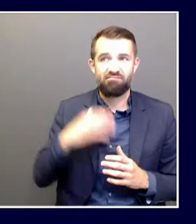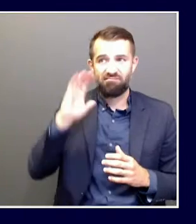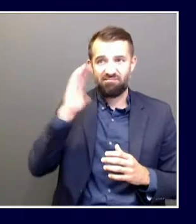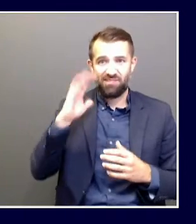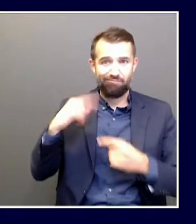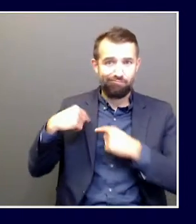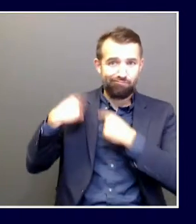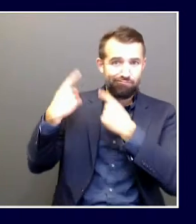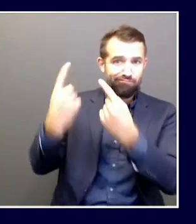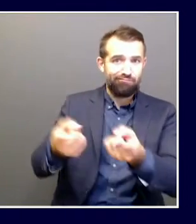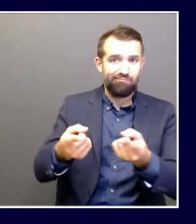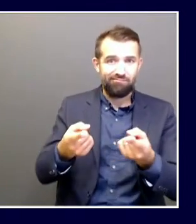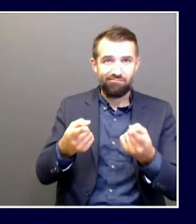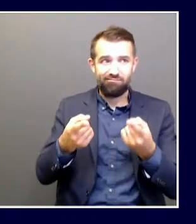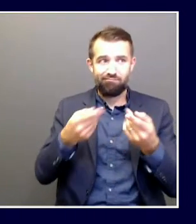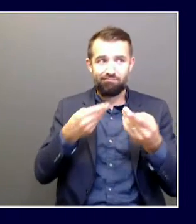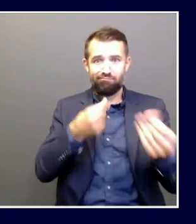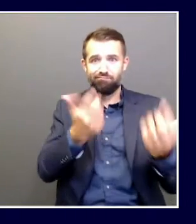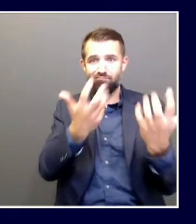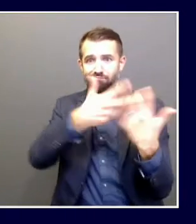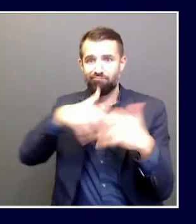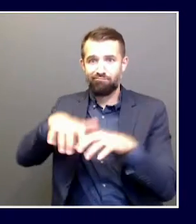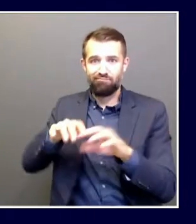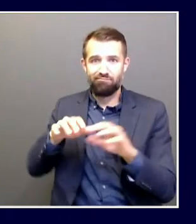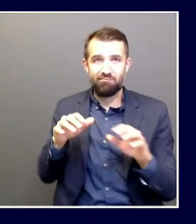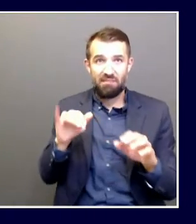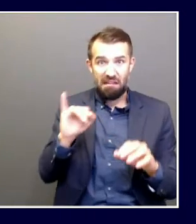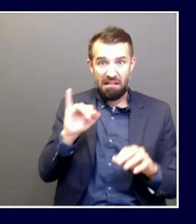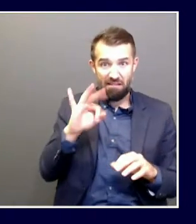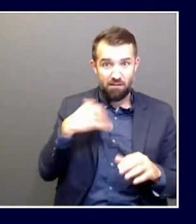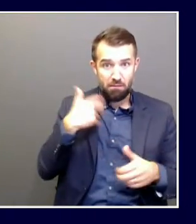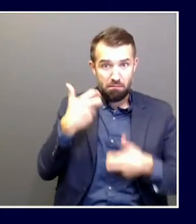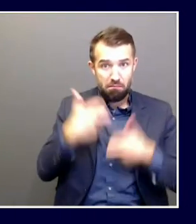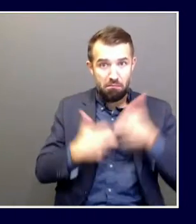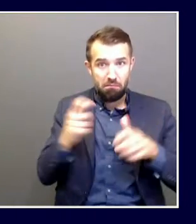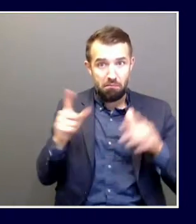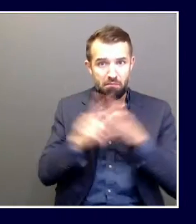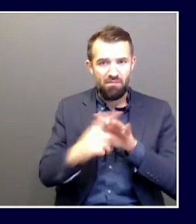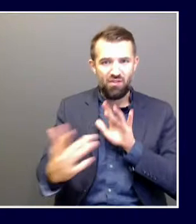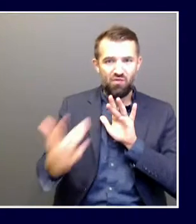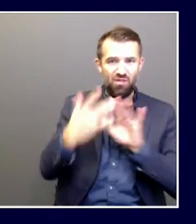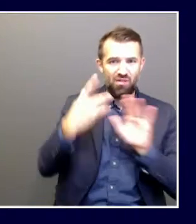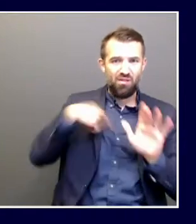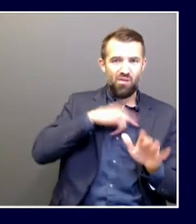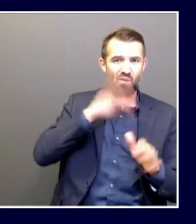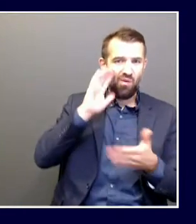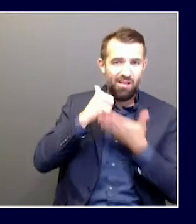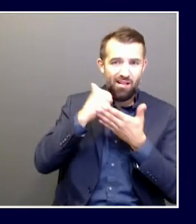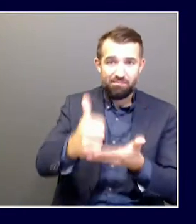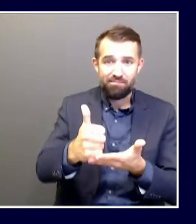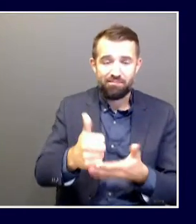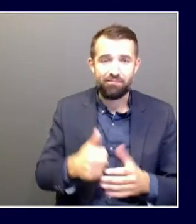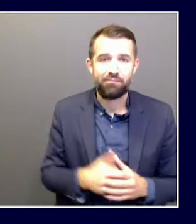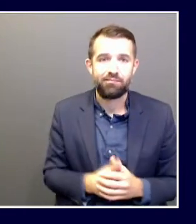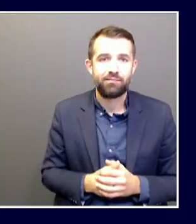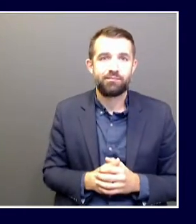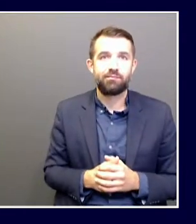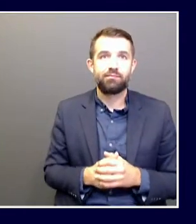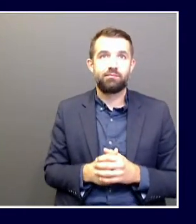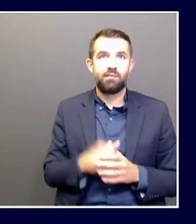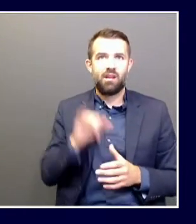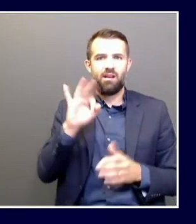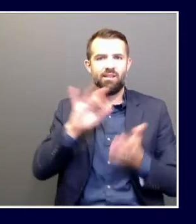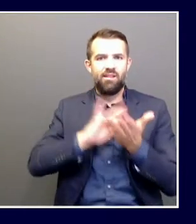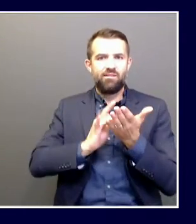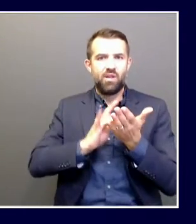challenges, then we're ready to adjust course and respond. And do you know if someone goes to a pharmacy to get their